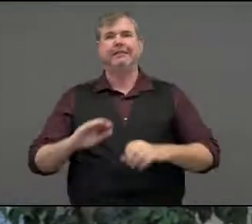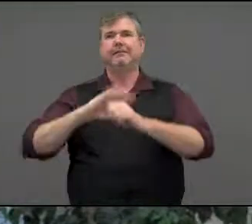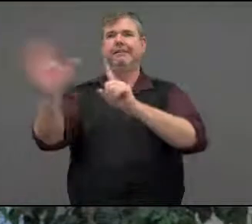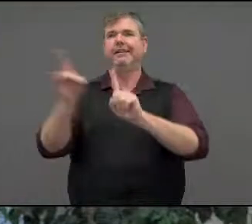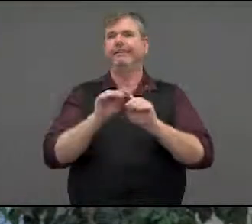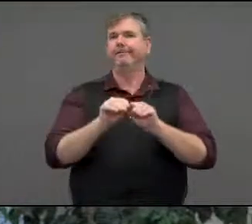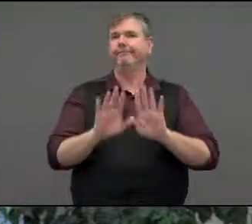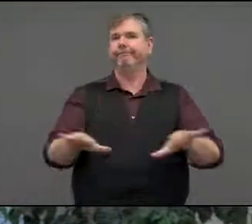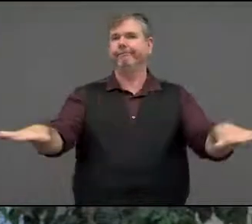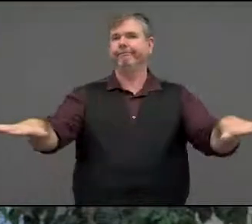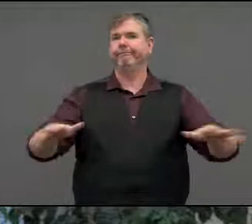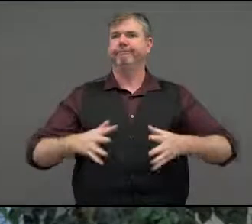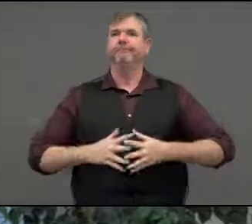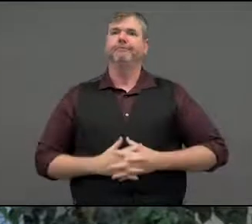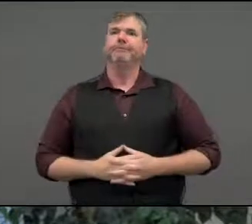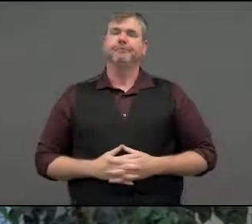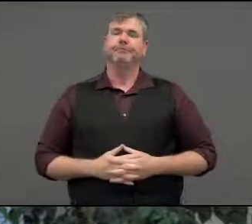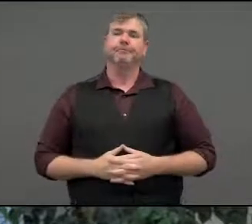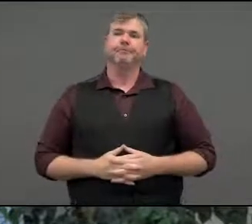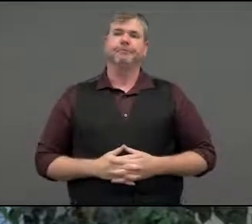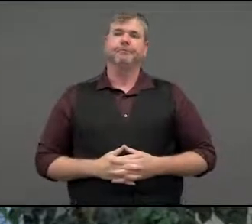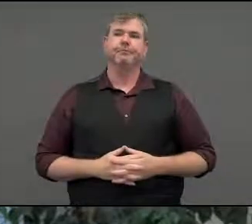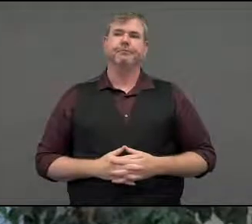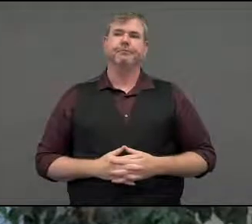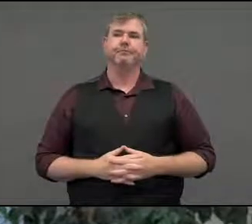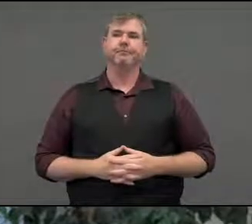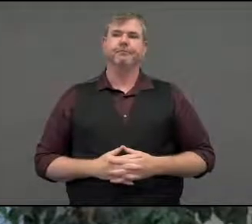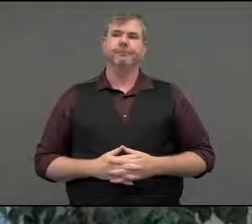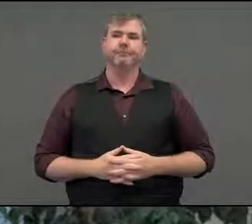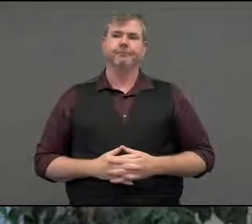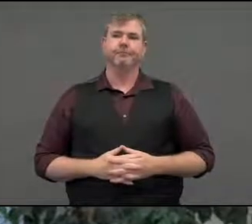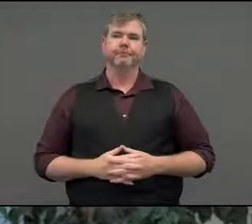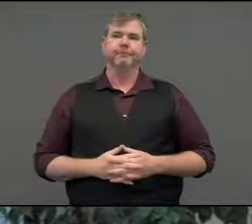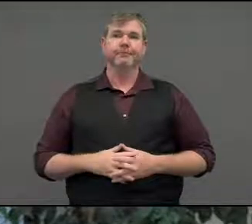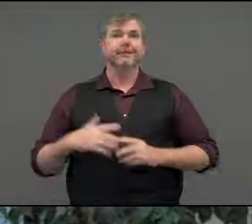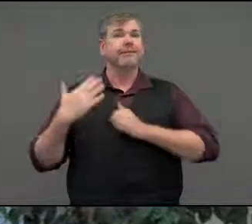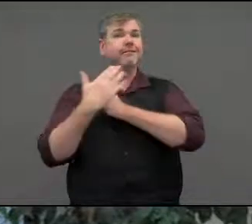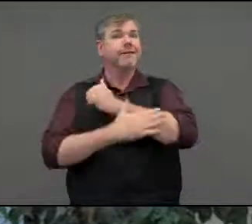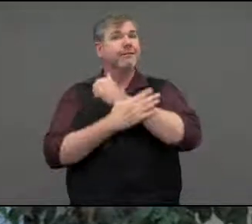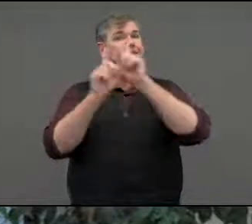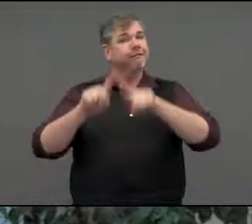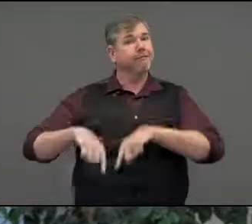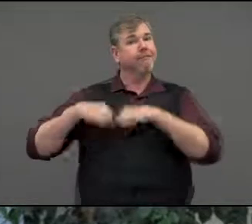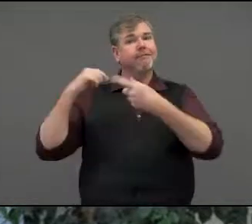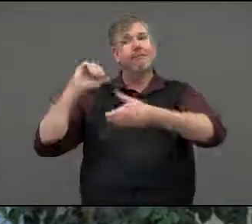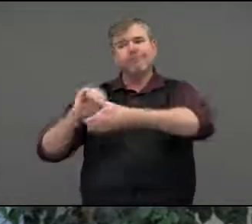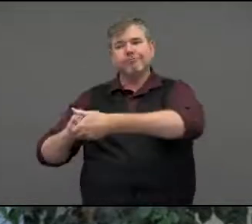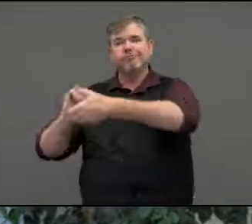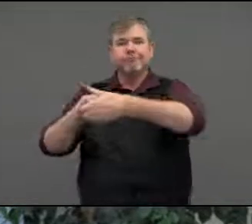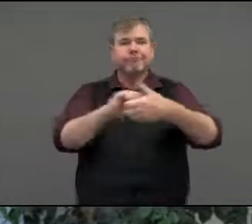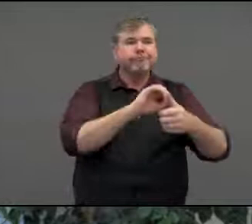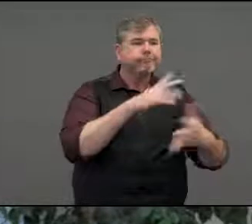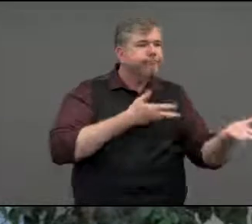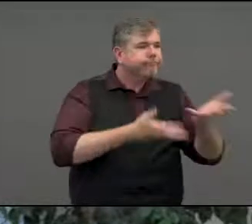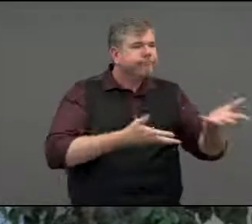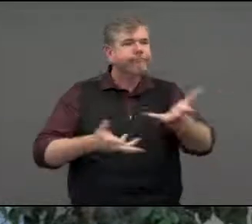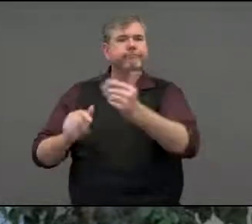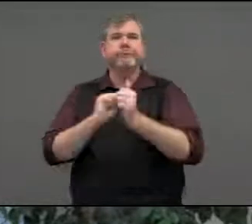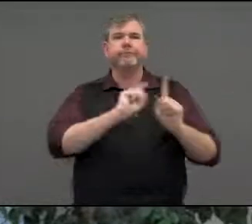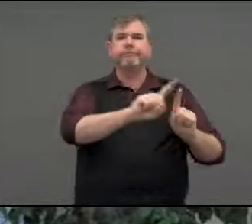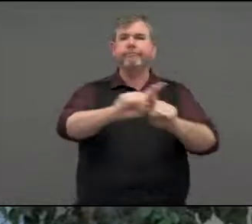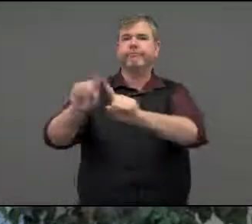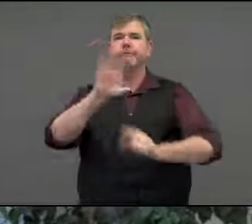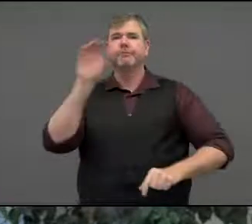with any workplace that has reported cases of COVID-19 to, like you said, do contact tracing and help reduce the